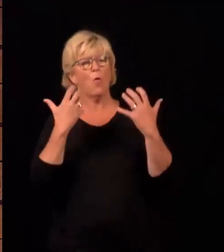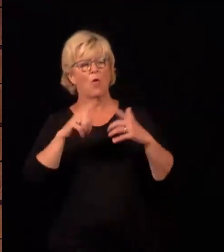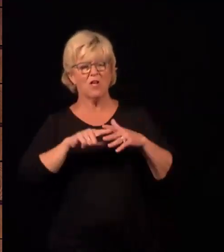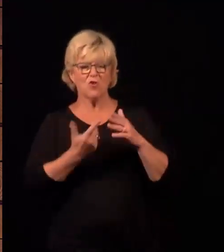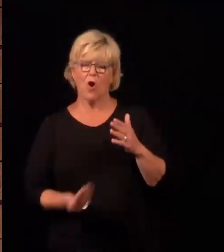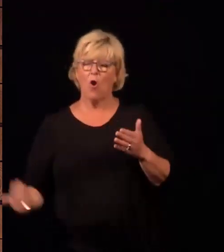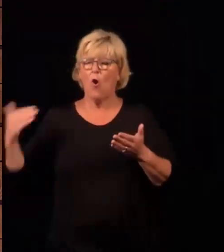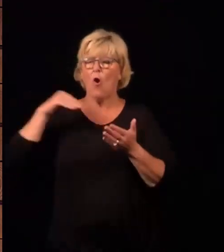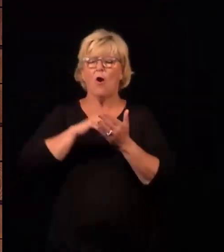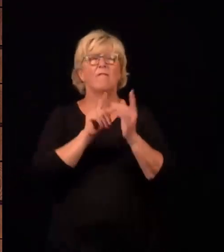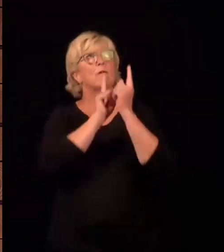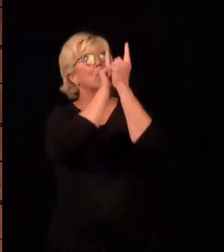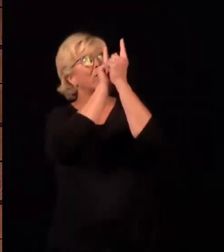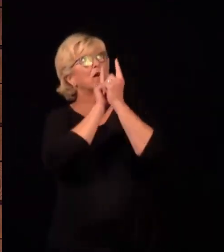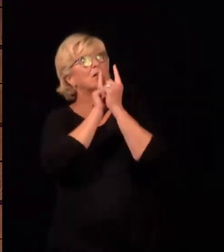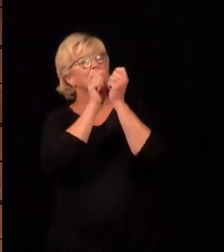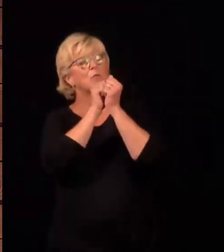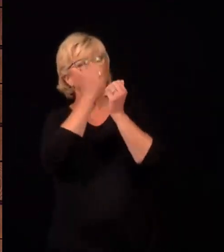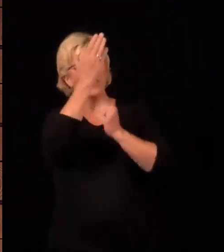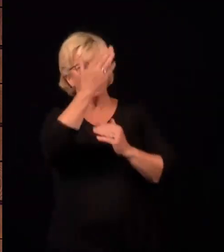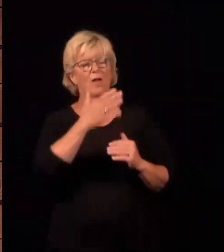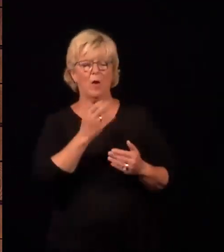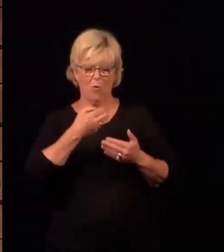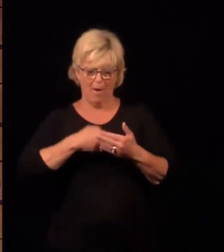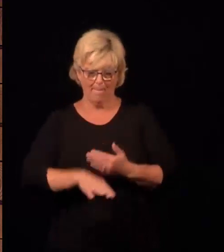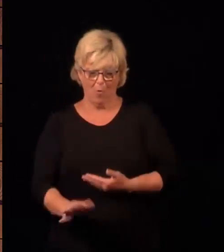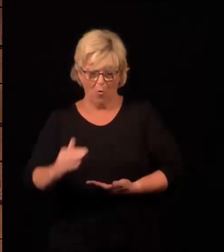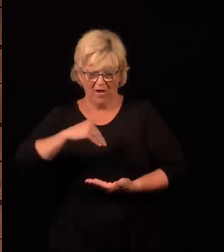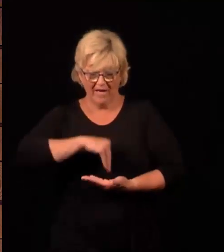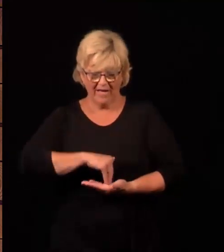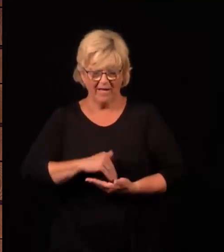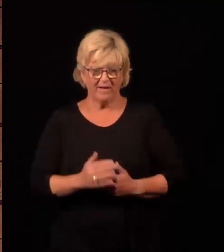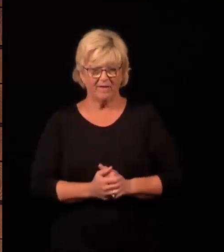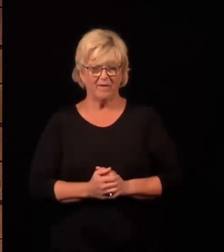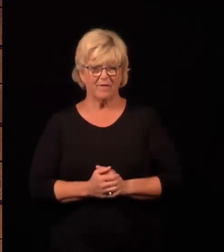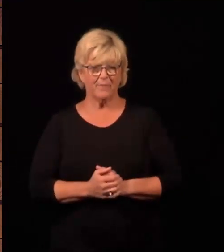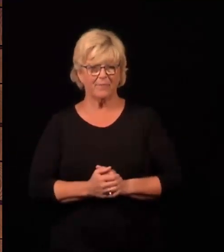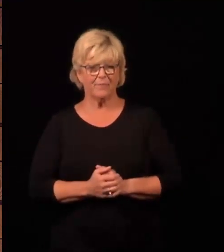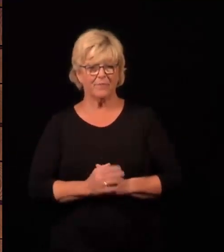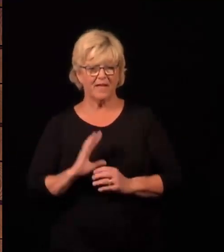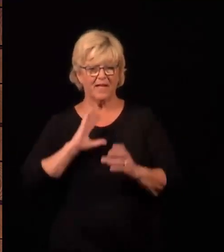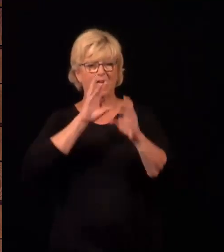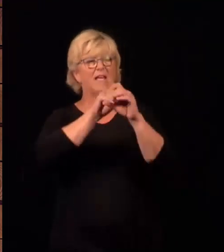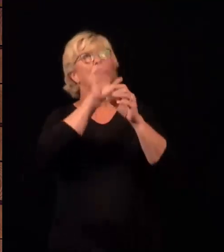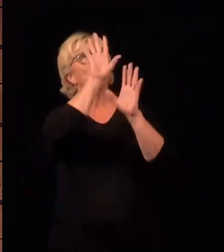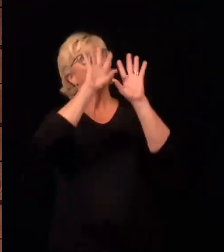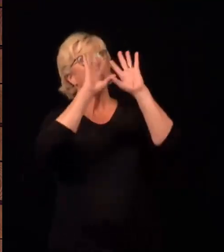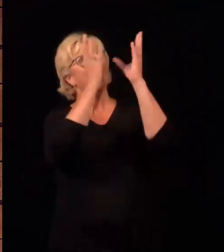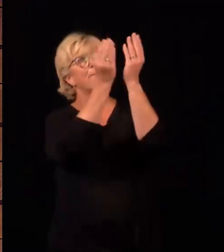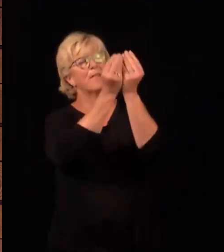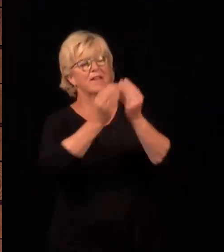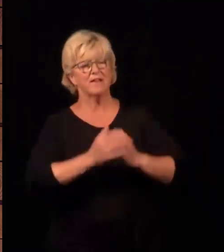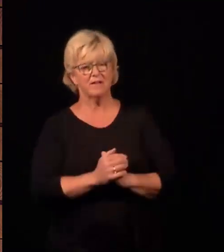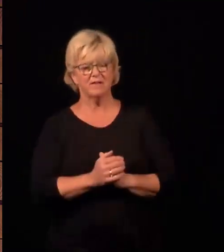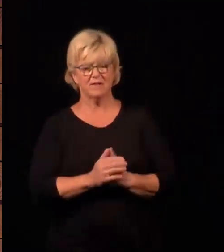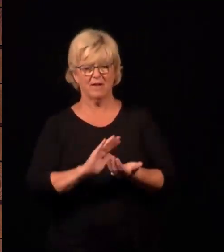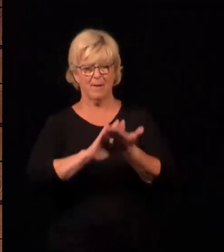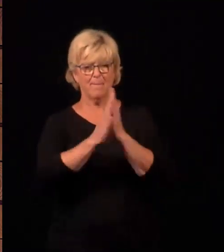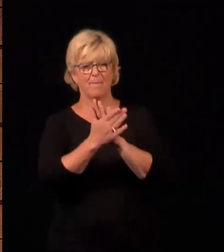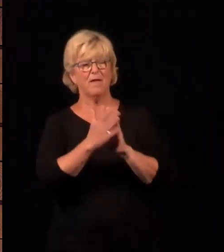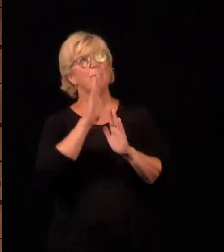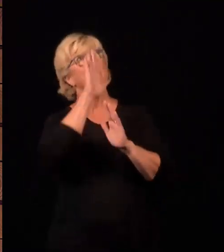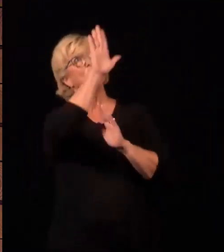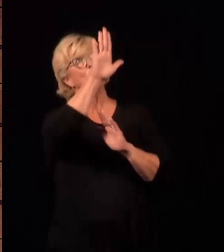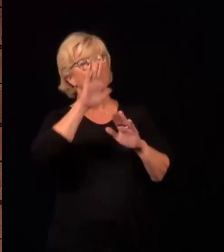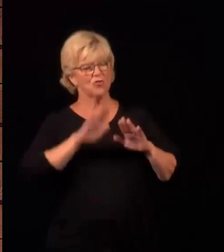start over with you. I want to be born again into your family. Make me your